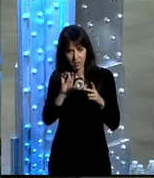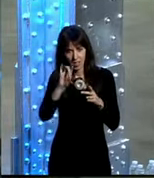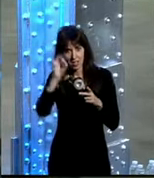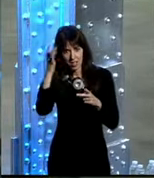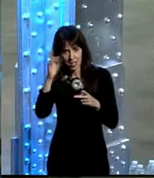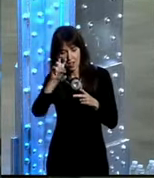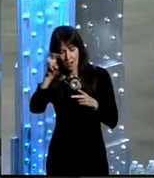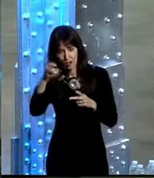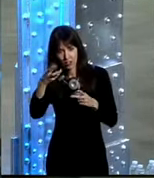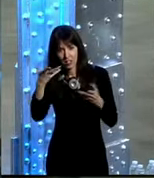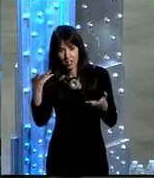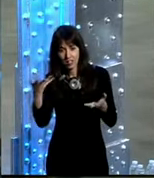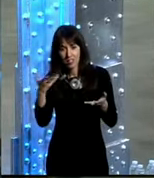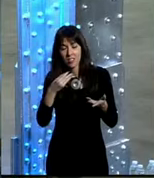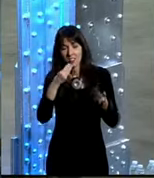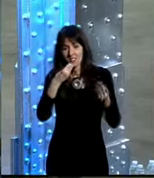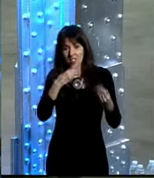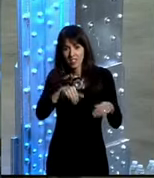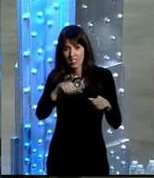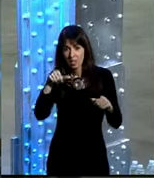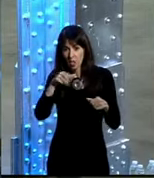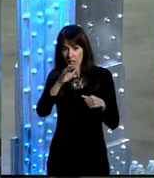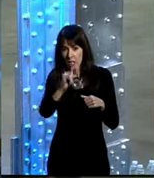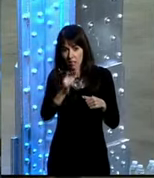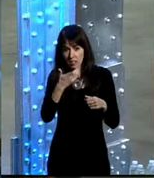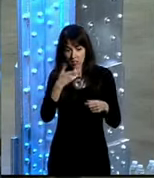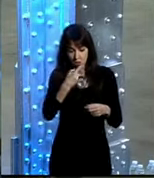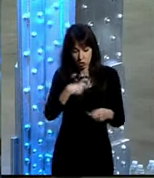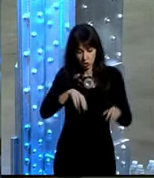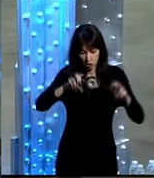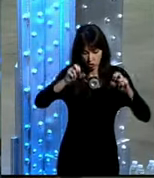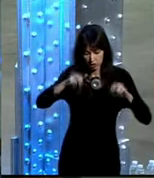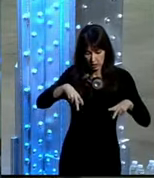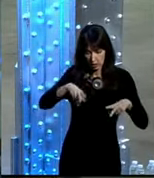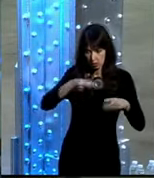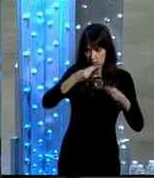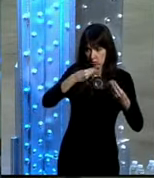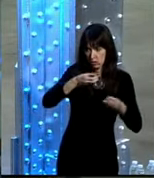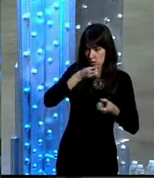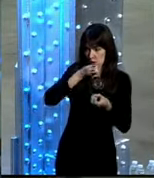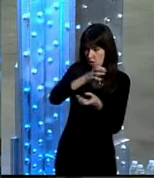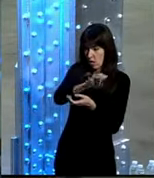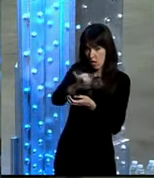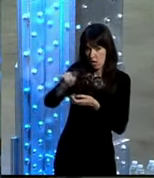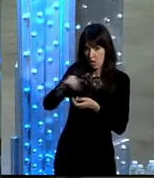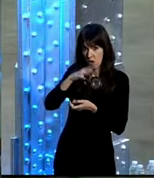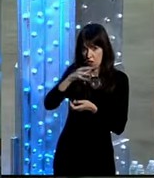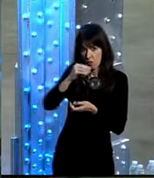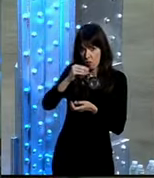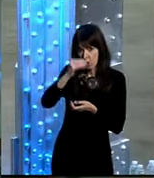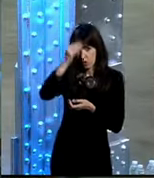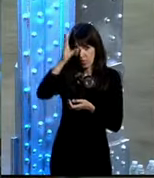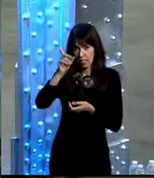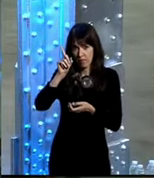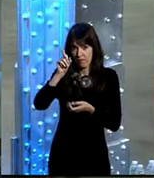stories that exist without us being a part of the conversation. This is where I find artificial intelligence interesting, where they can